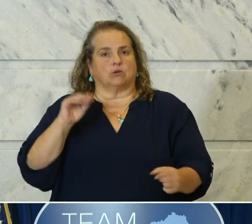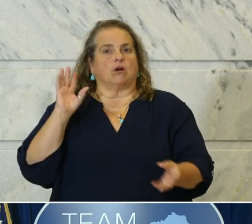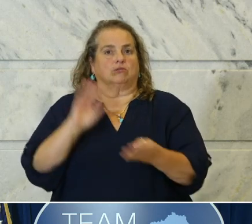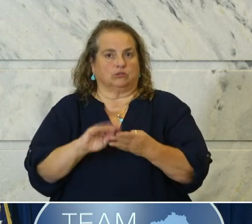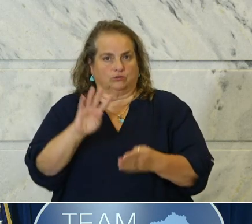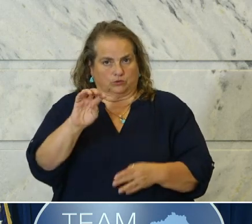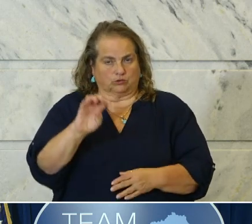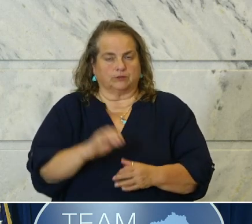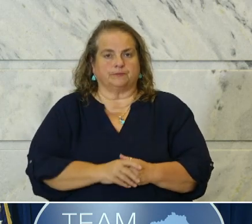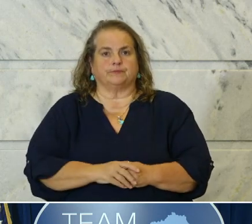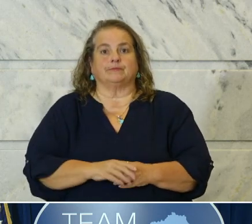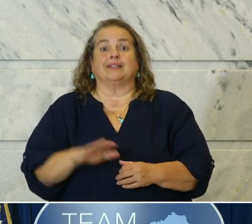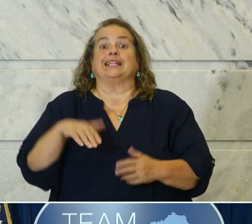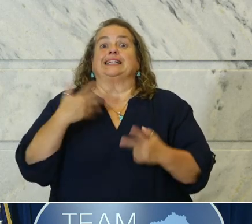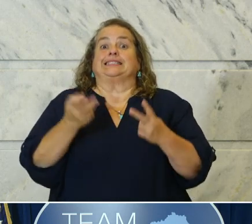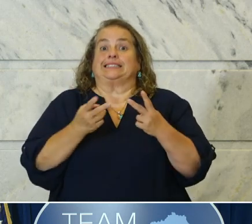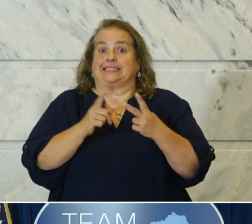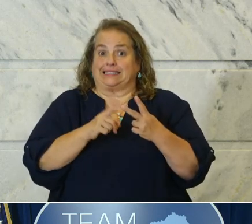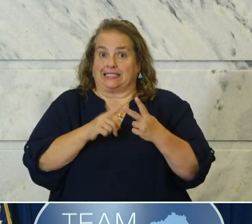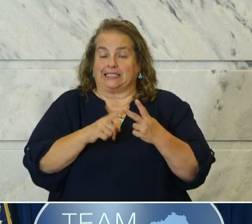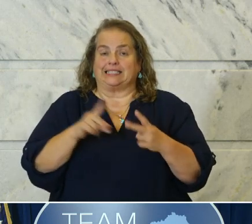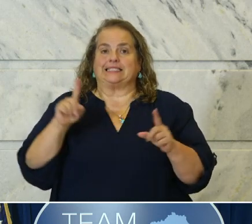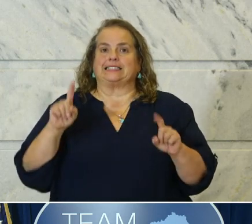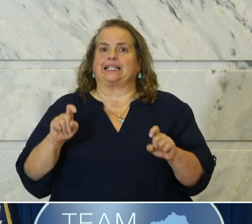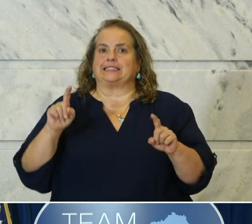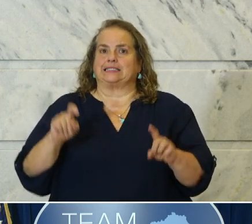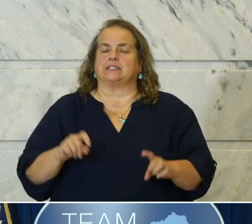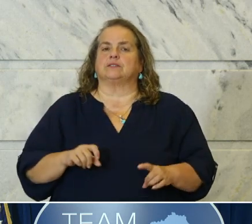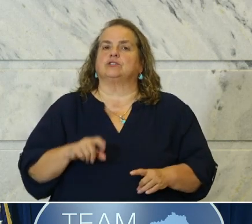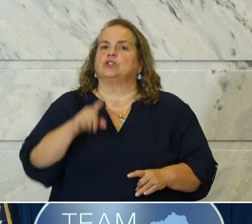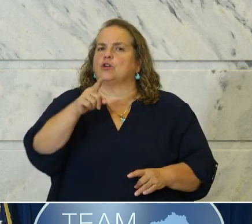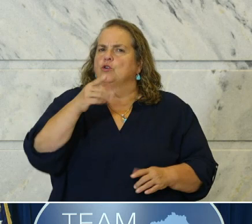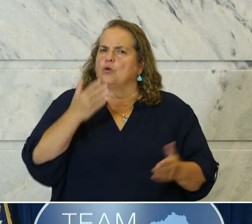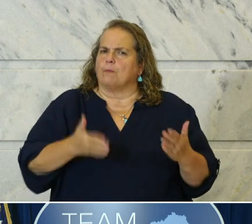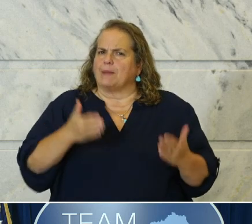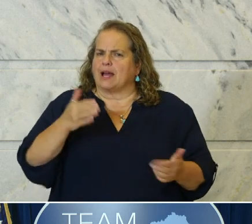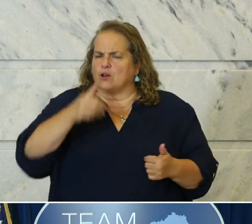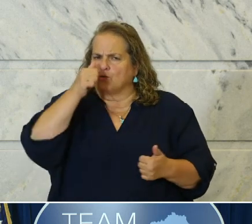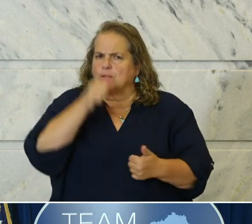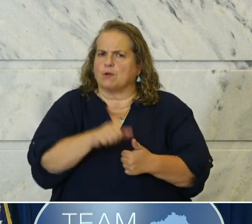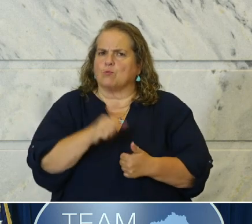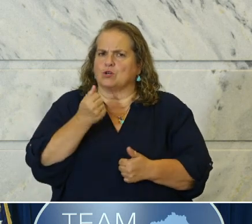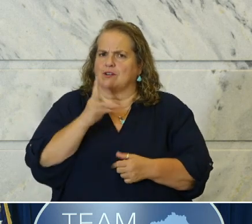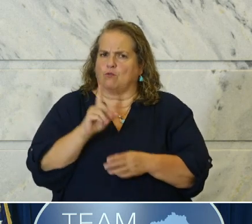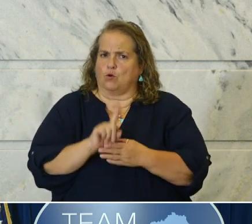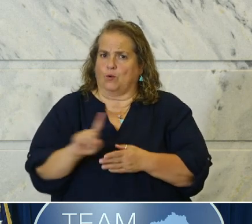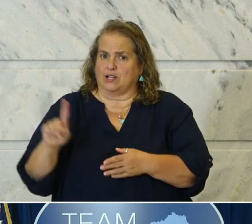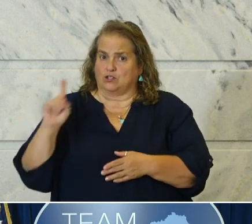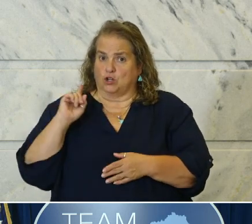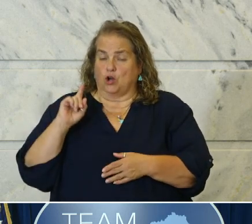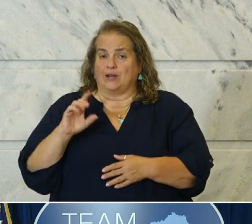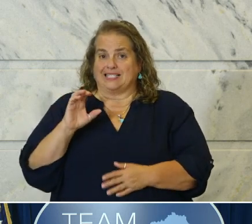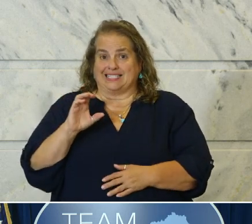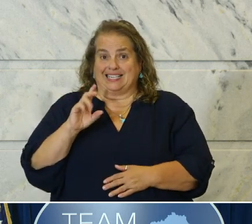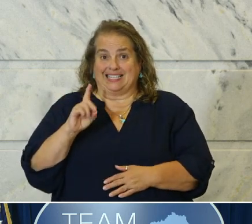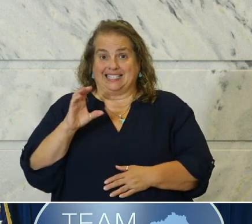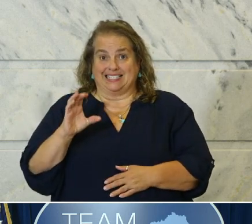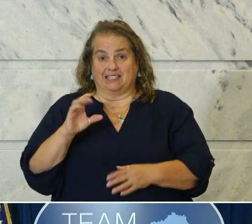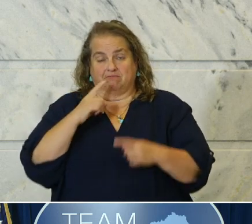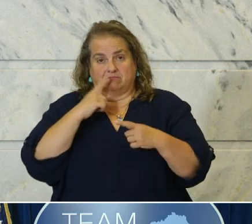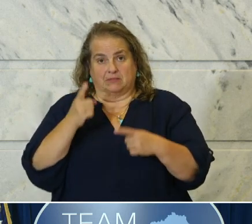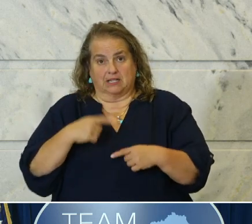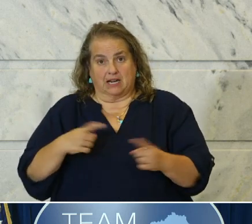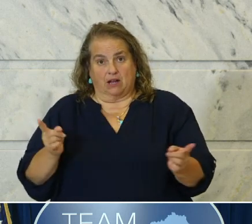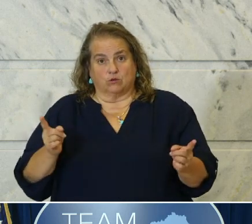Next, testing. So you may recall several weeks ago when the CDC came out with